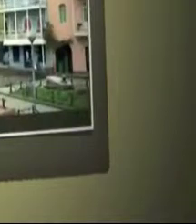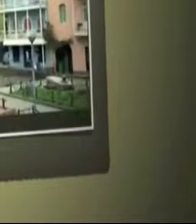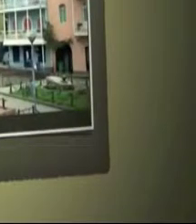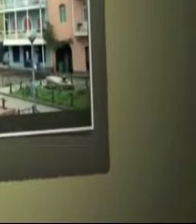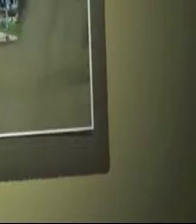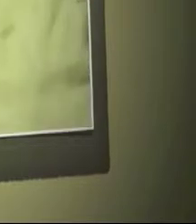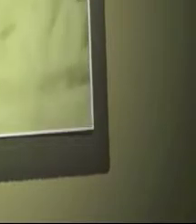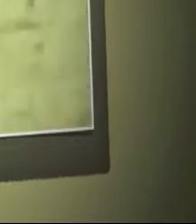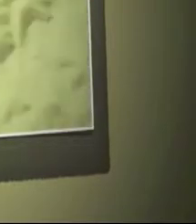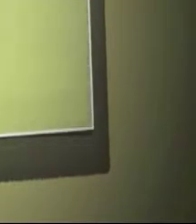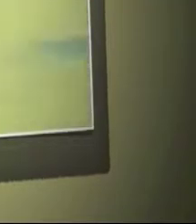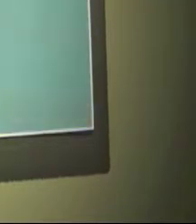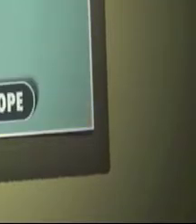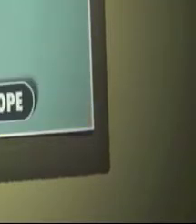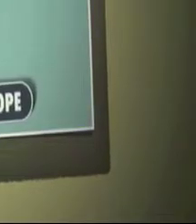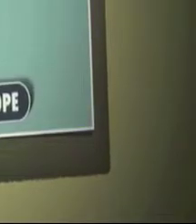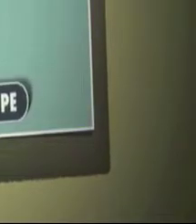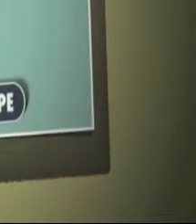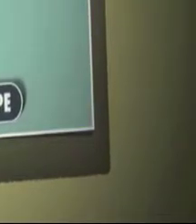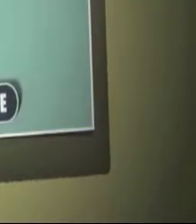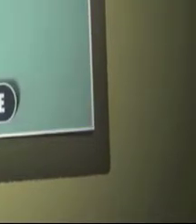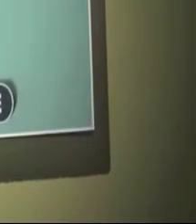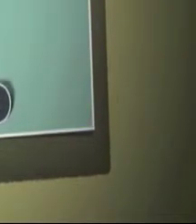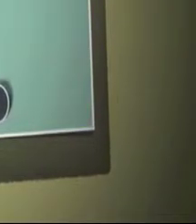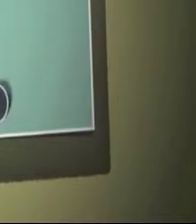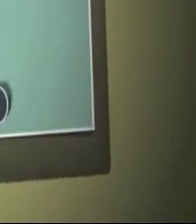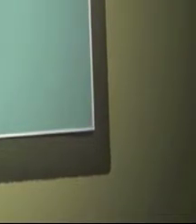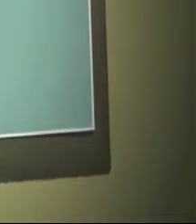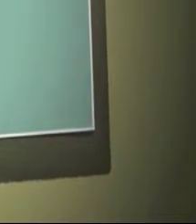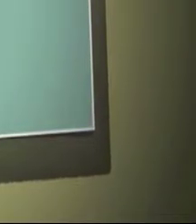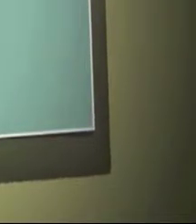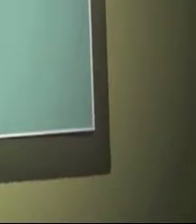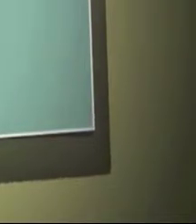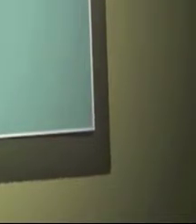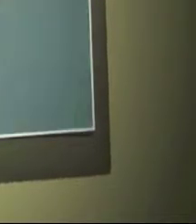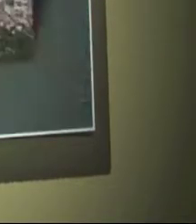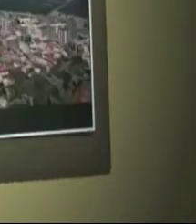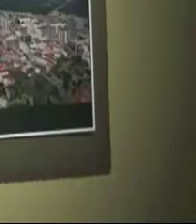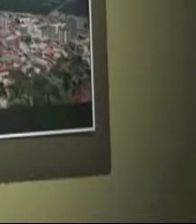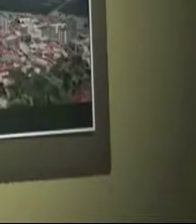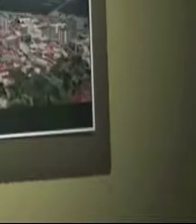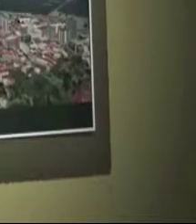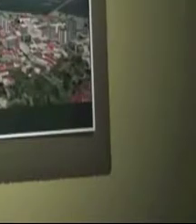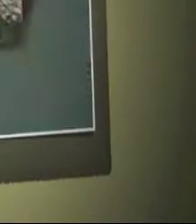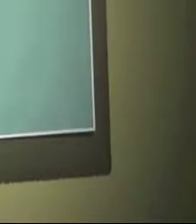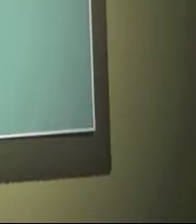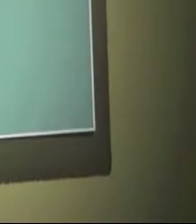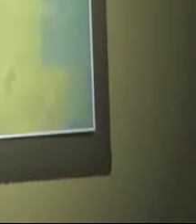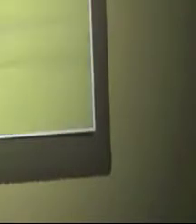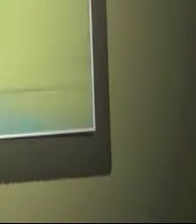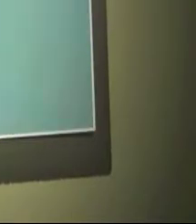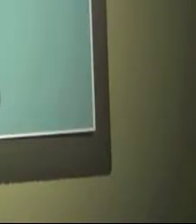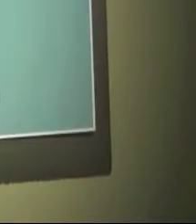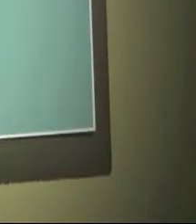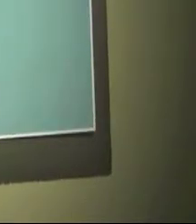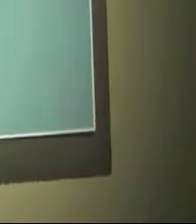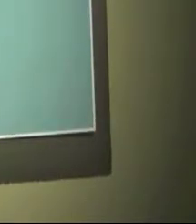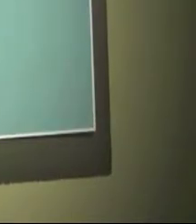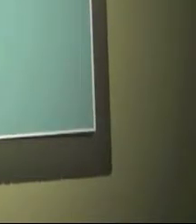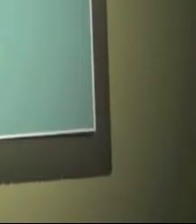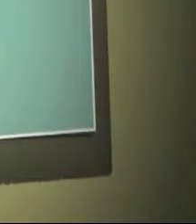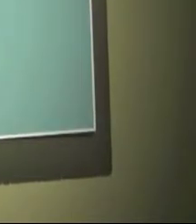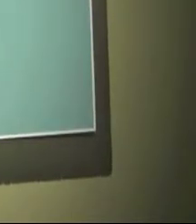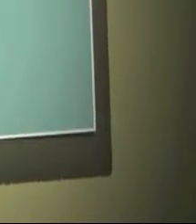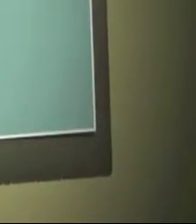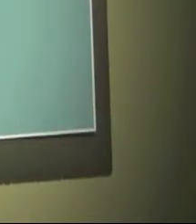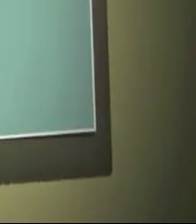the visibility and reach of this vital ministry. We want more and more people around the world to know a